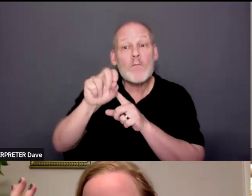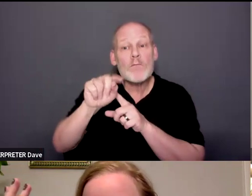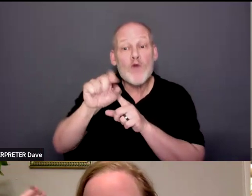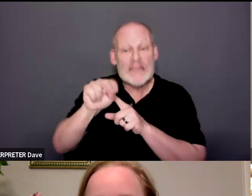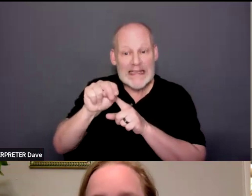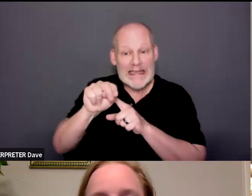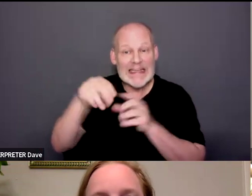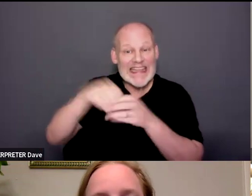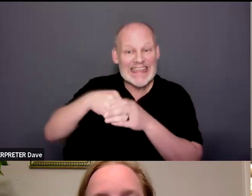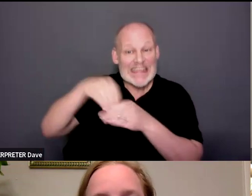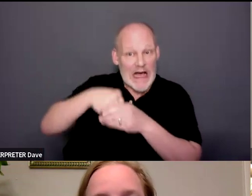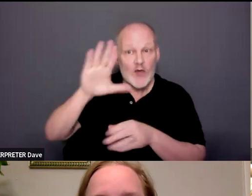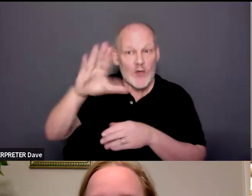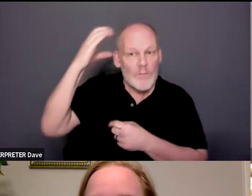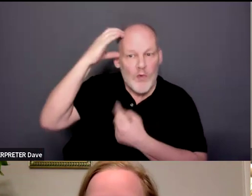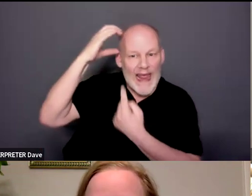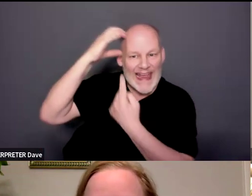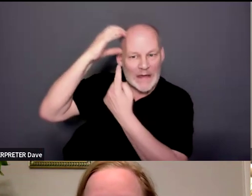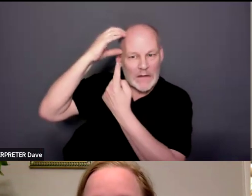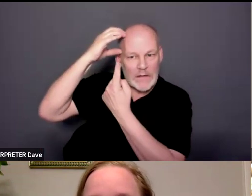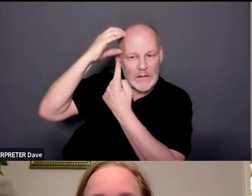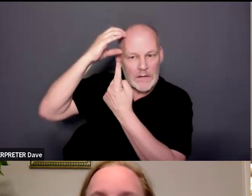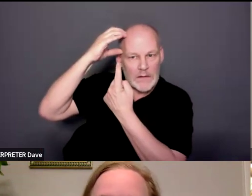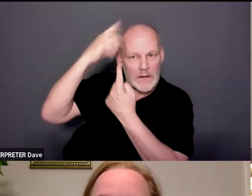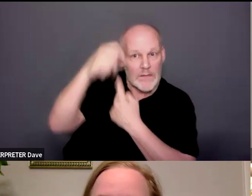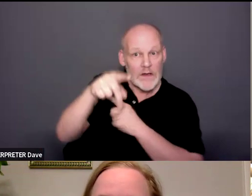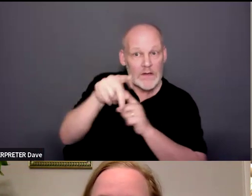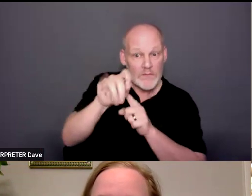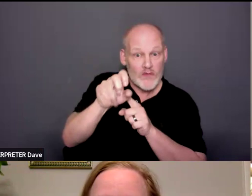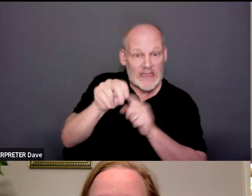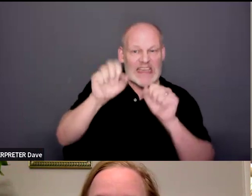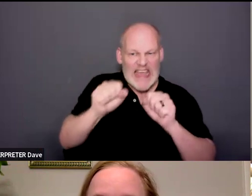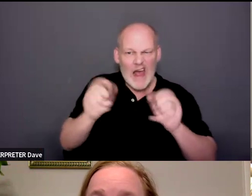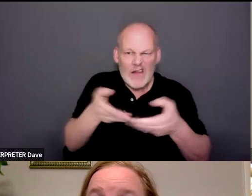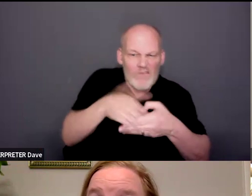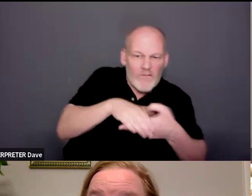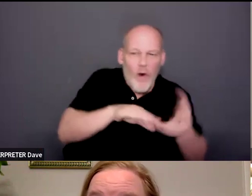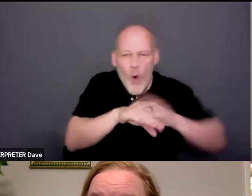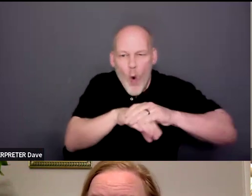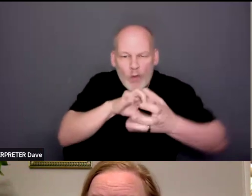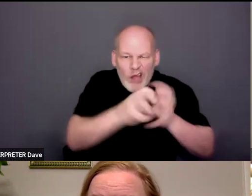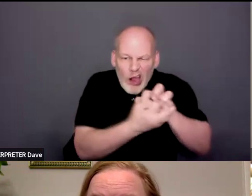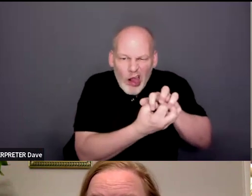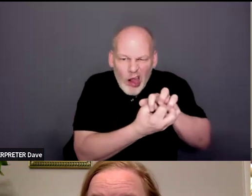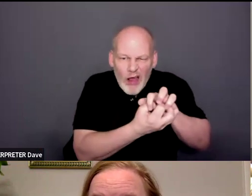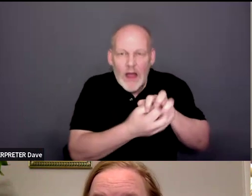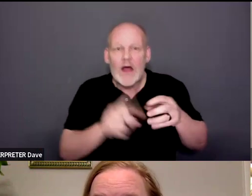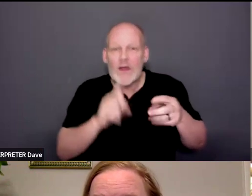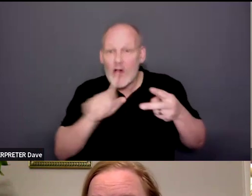become proteins. But mad cow disease, and there are a couple other diseases like it called prion